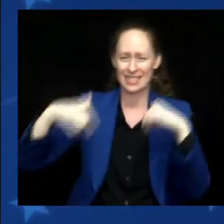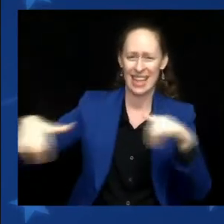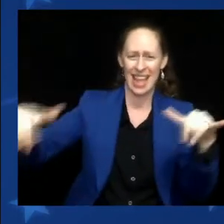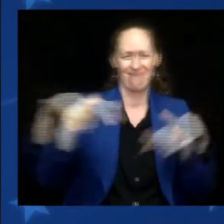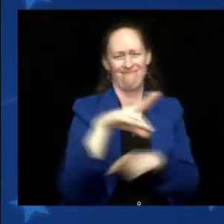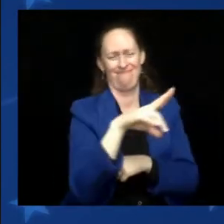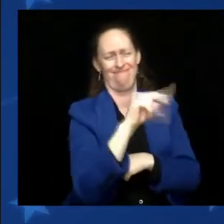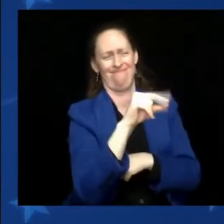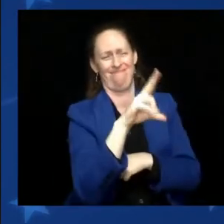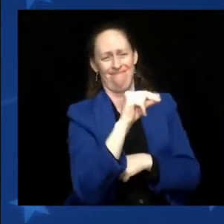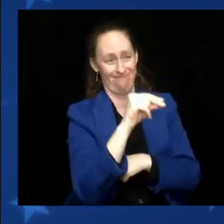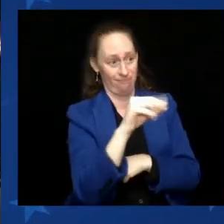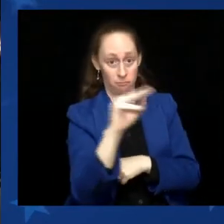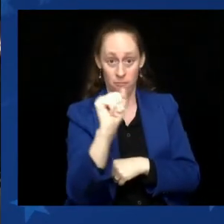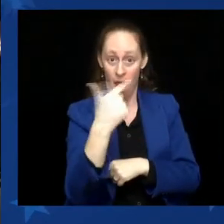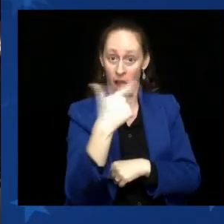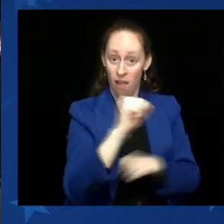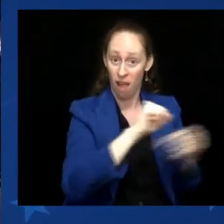And folks,